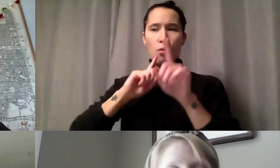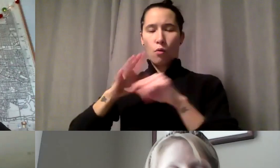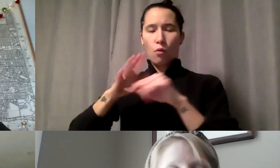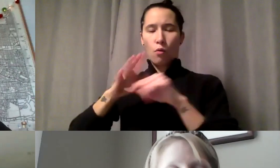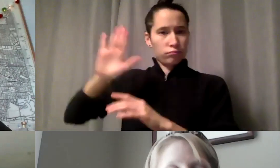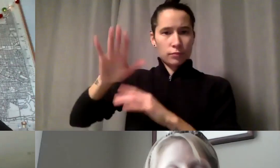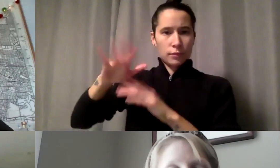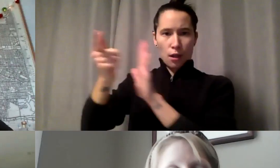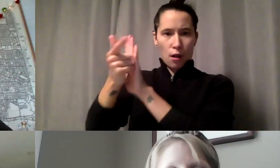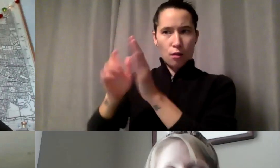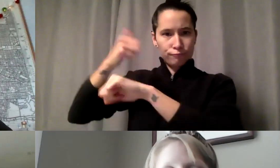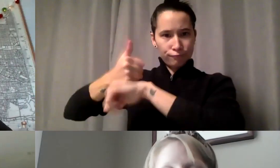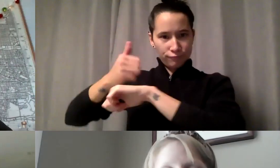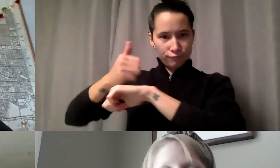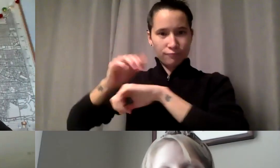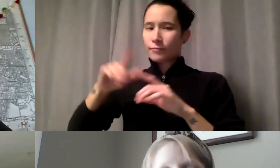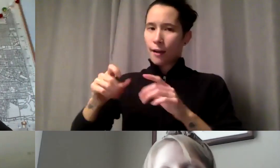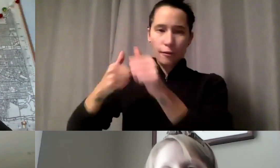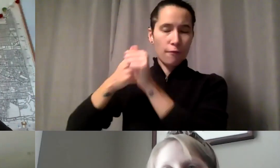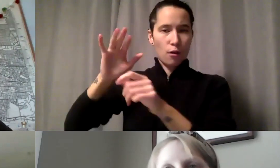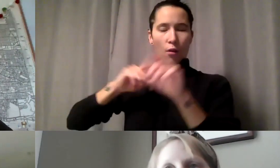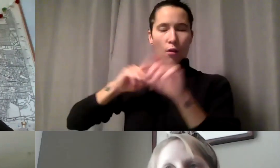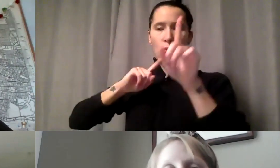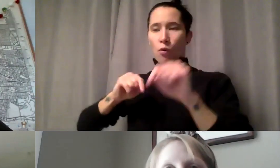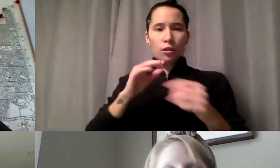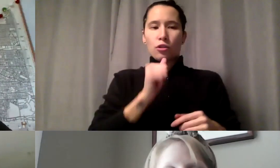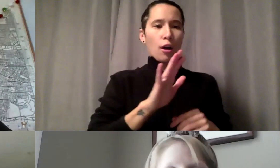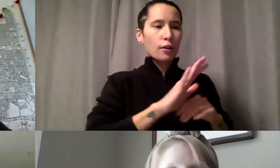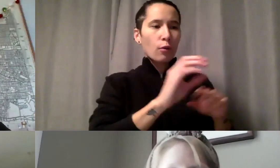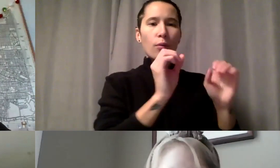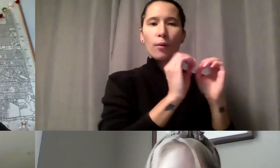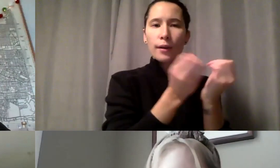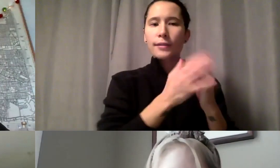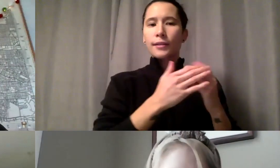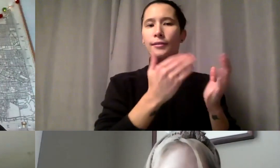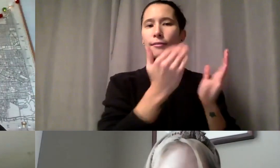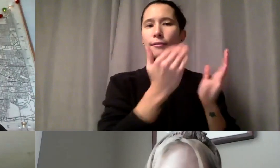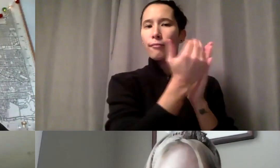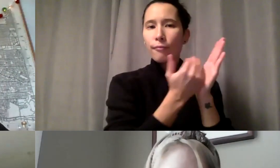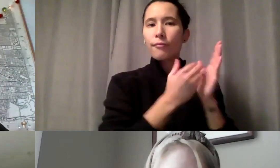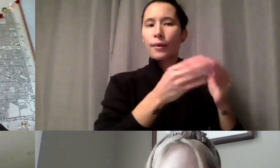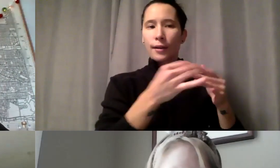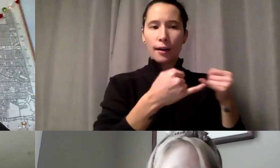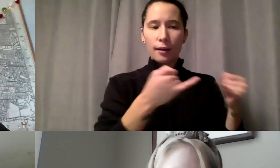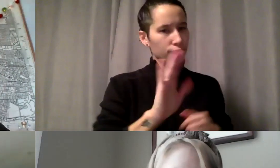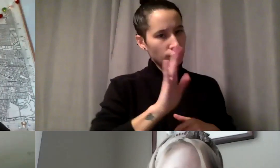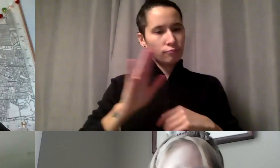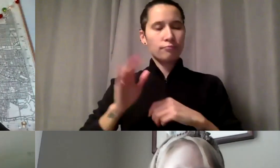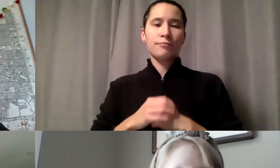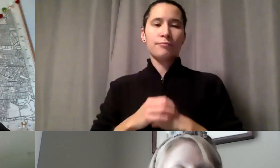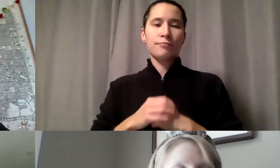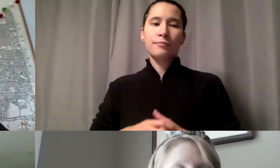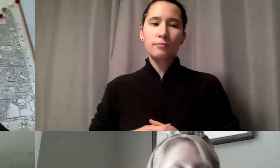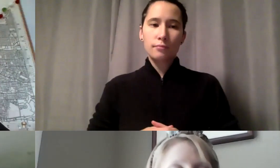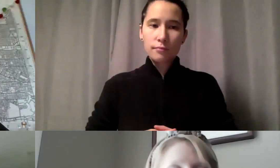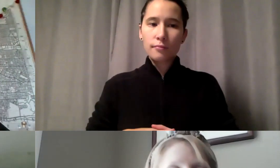building on what Heather just said, that is that we have to follow at a bare minimum. Now there could be more restrictions